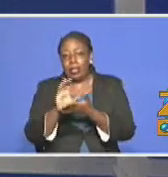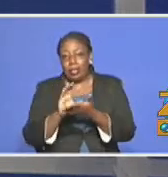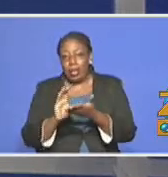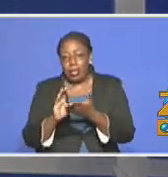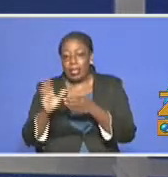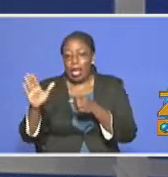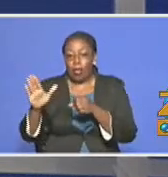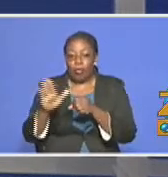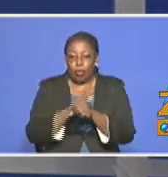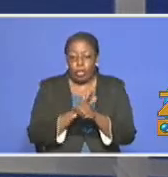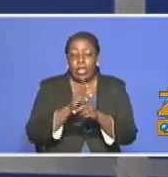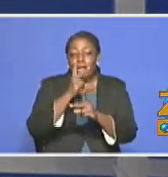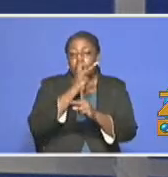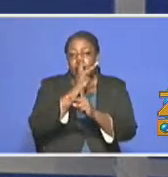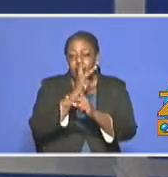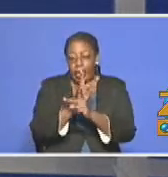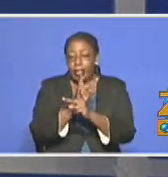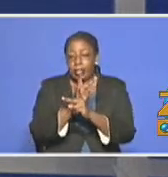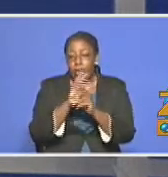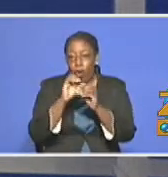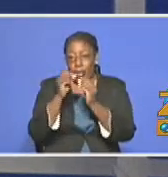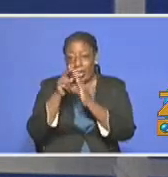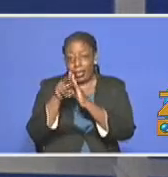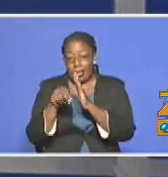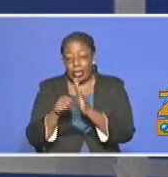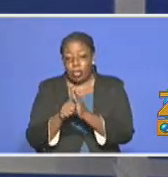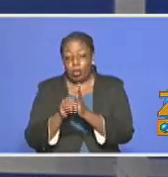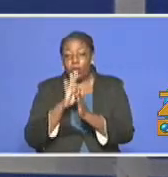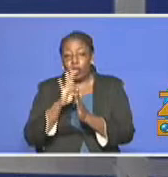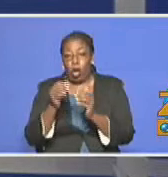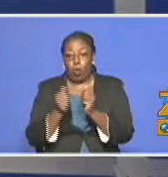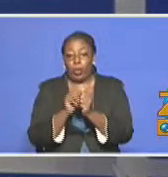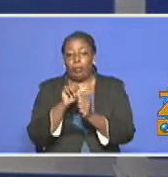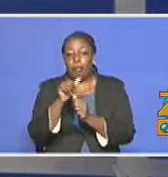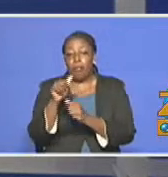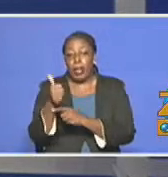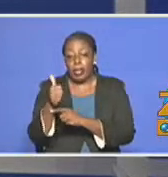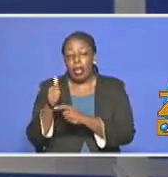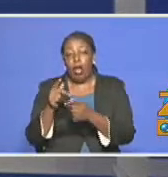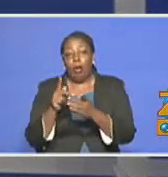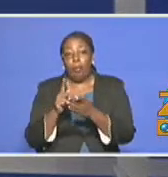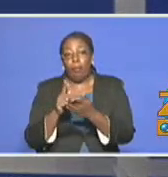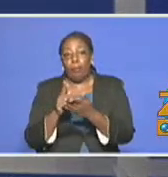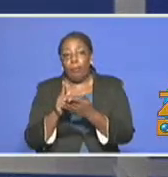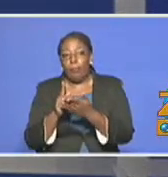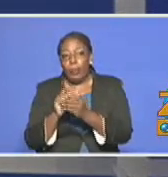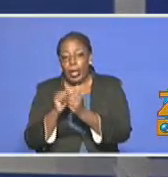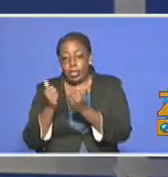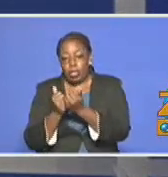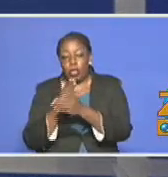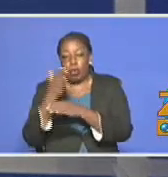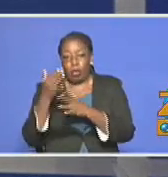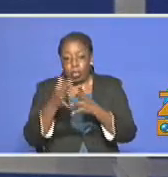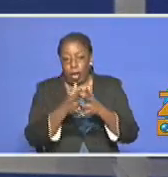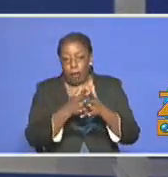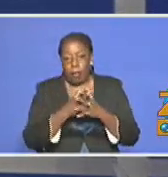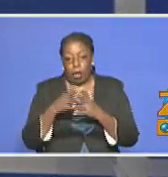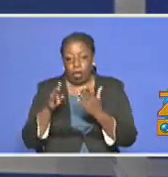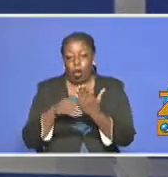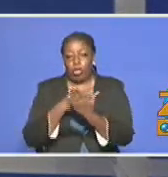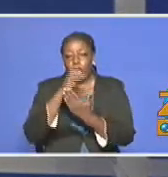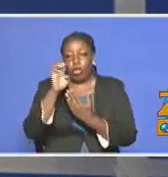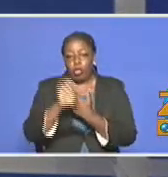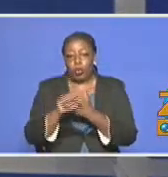are fully protected. The organization is set to speak with a number of disaster agencies across the Americas on June